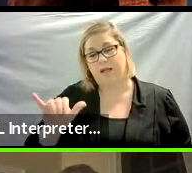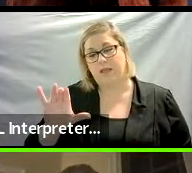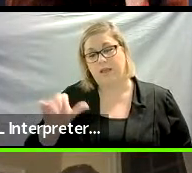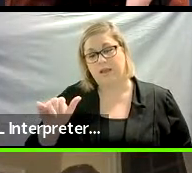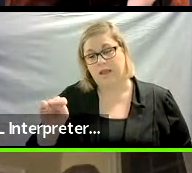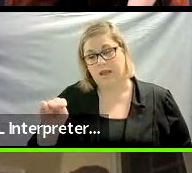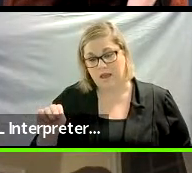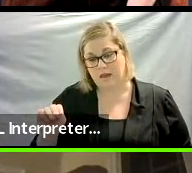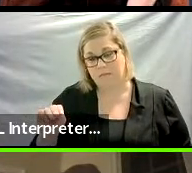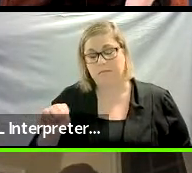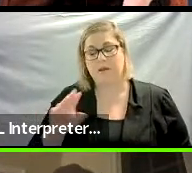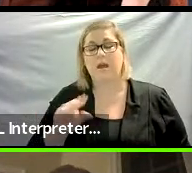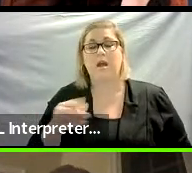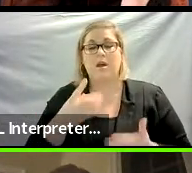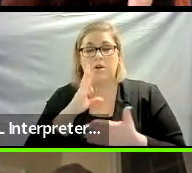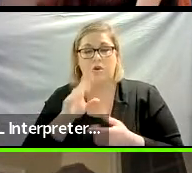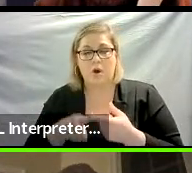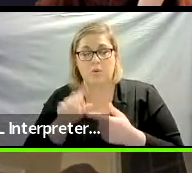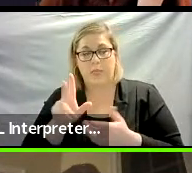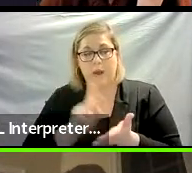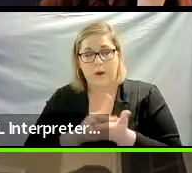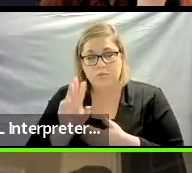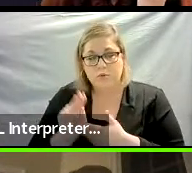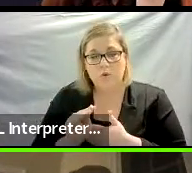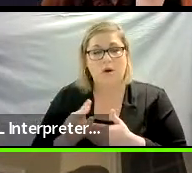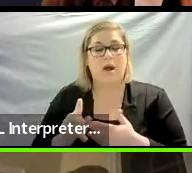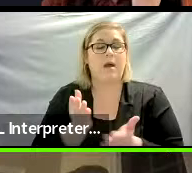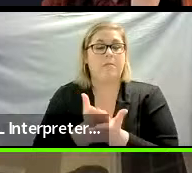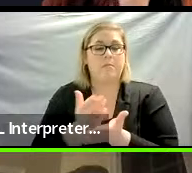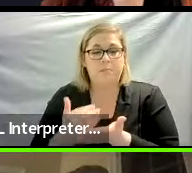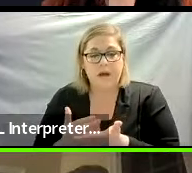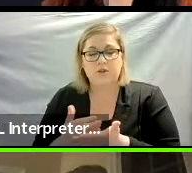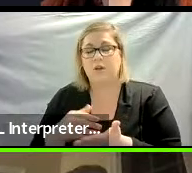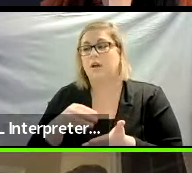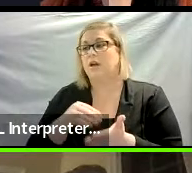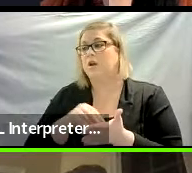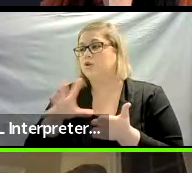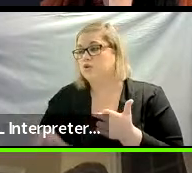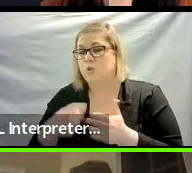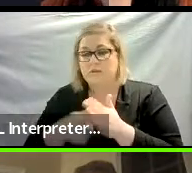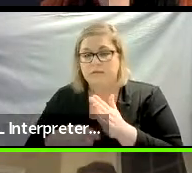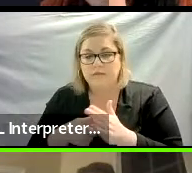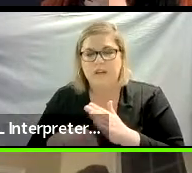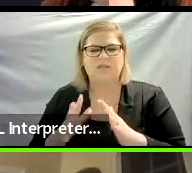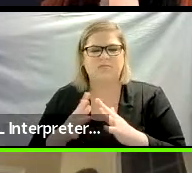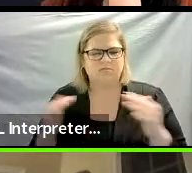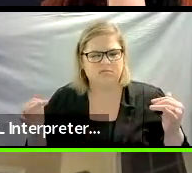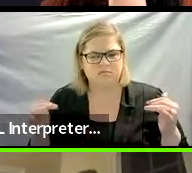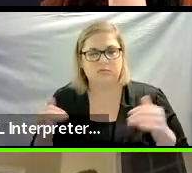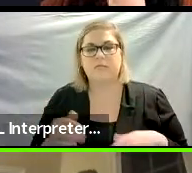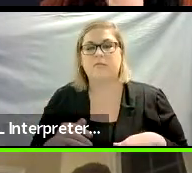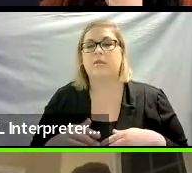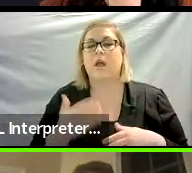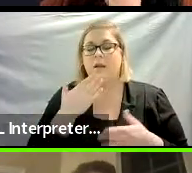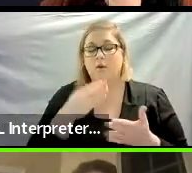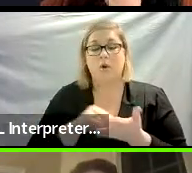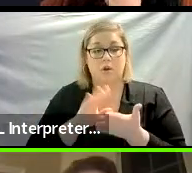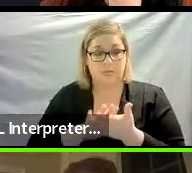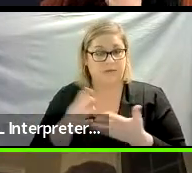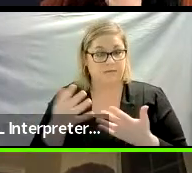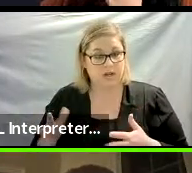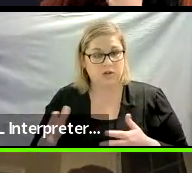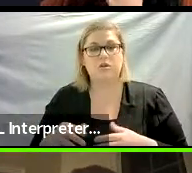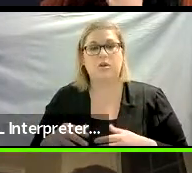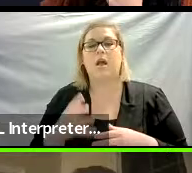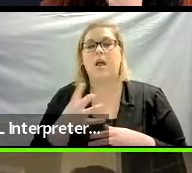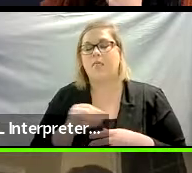and budget and like what their needs are, what student needs are, stuff like that. And have good documentation of that. And we're still